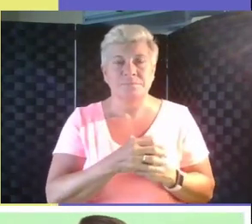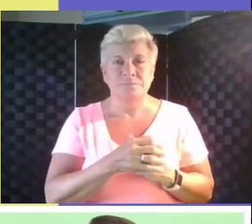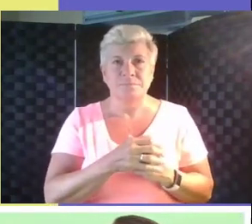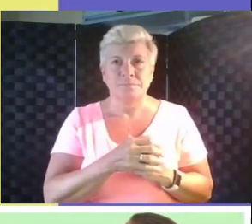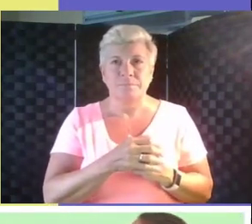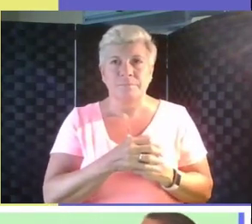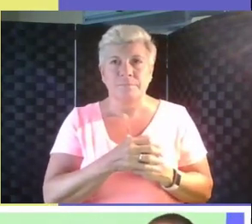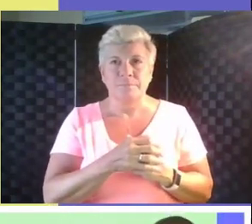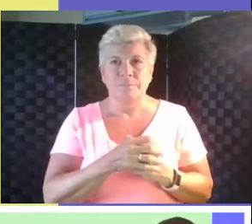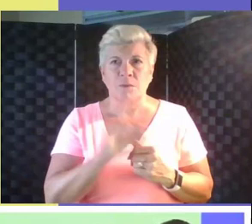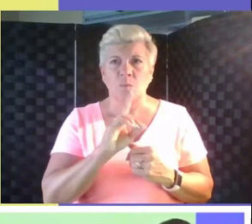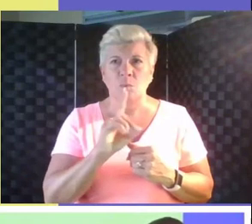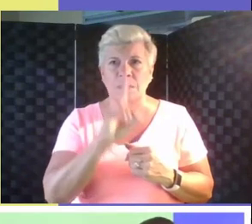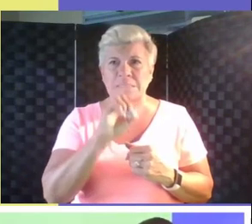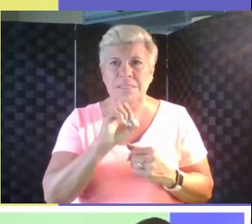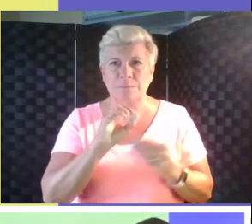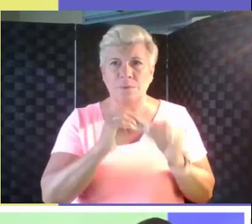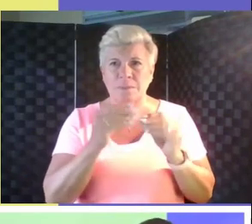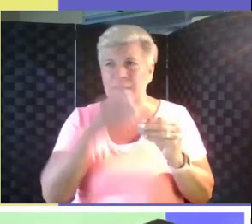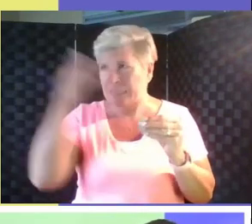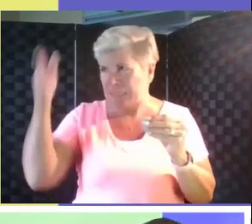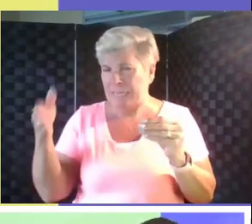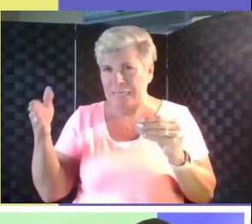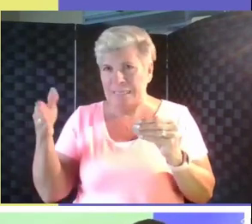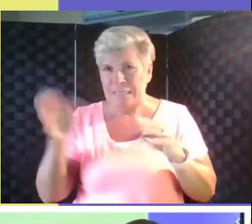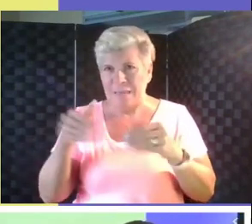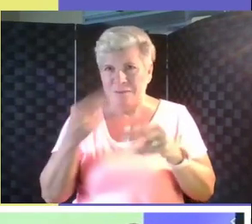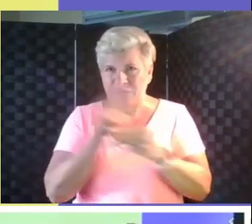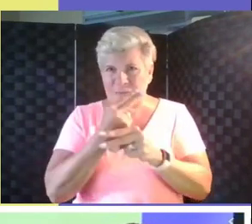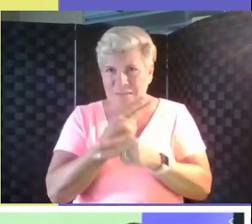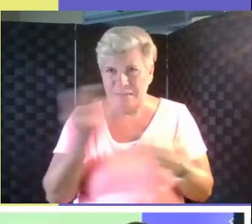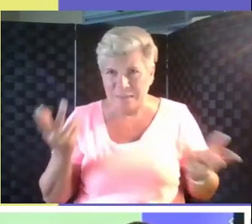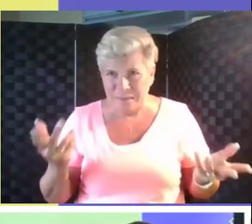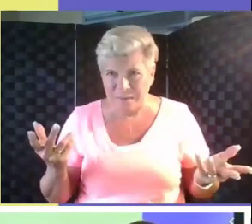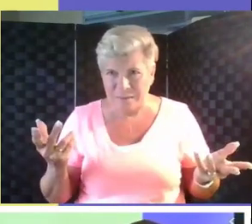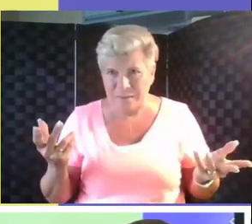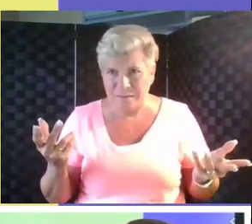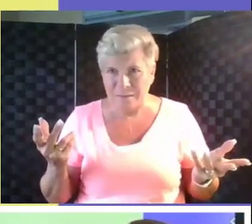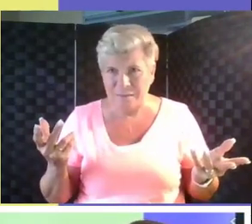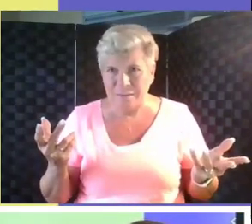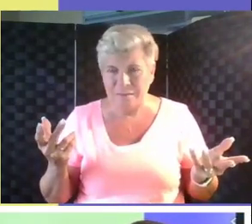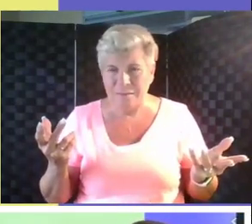259. Well, where do I need my number line to end? How do I figure that out?